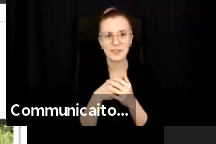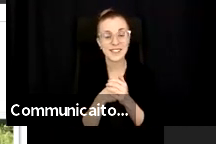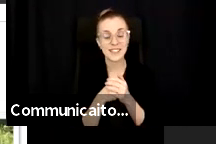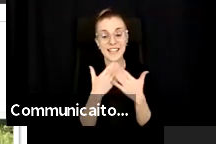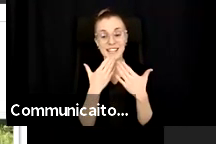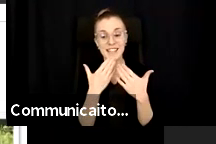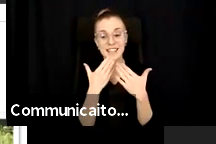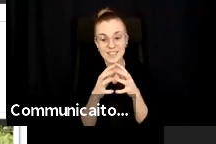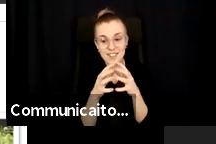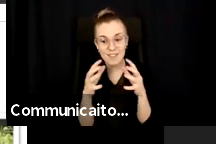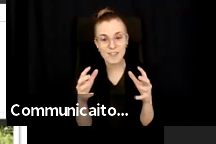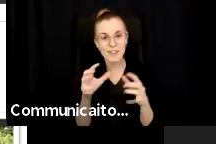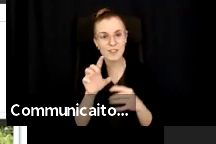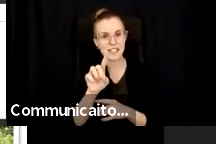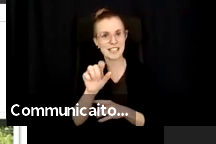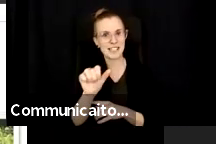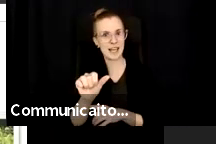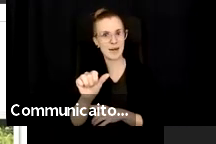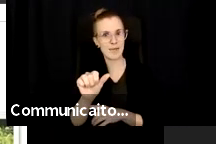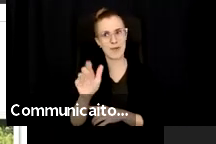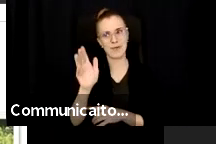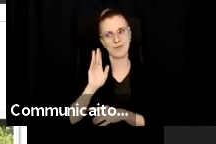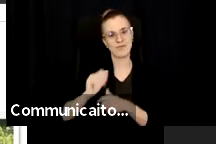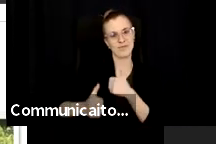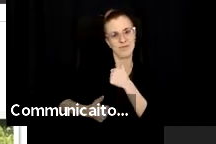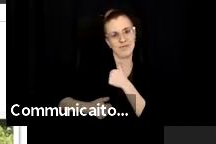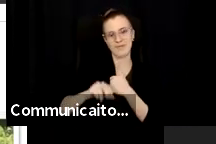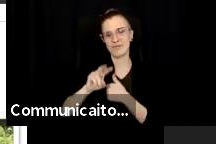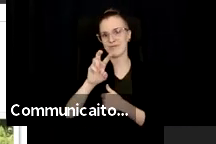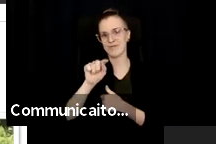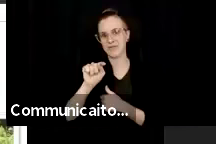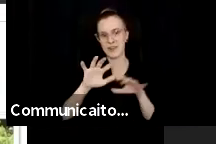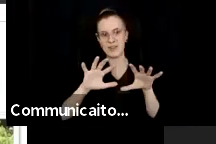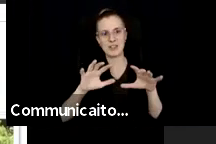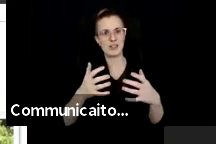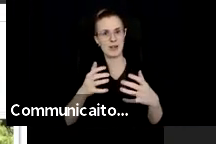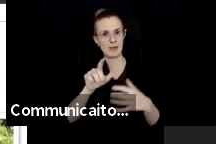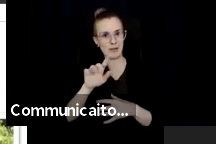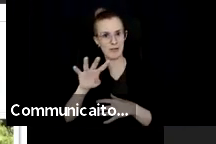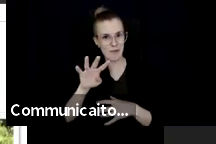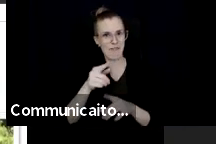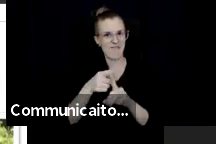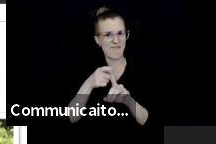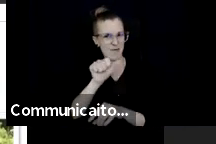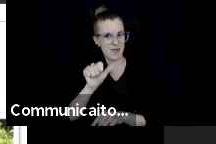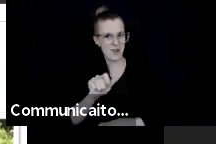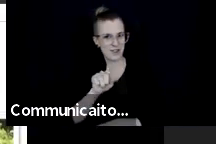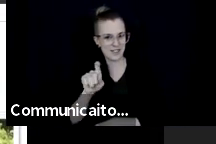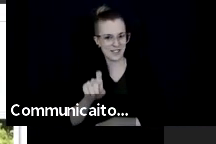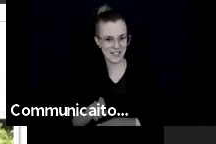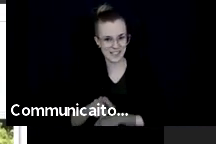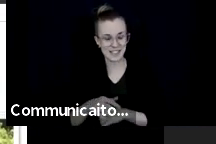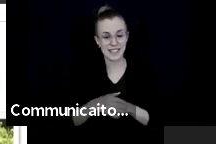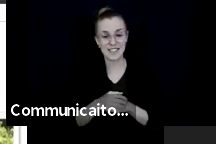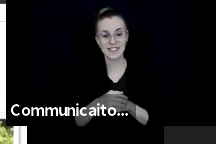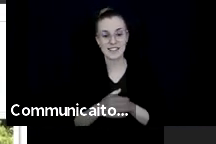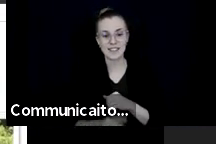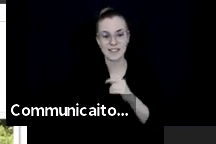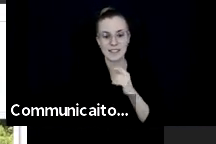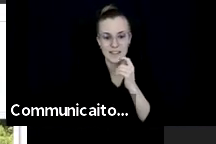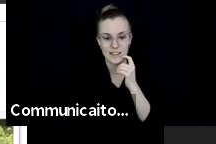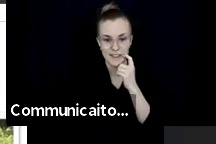Disabled American Veterans Lone Star Chapter number 4 out of Austin, Texas. All right, coming up next